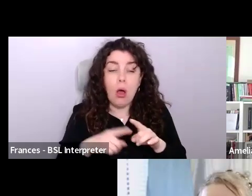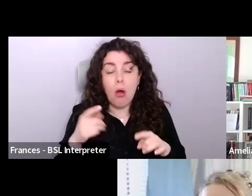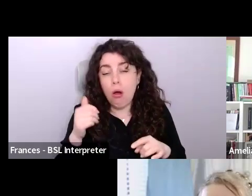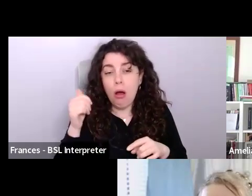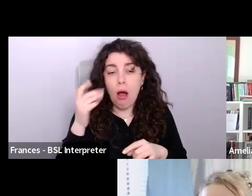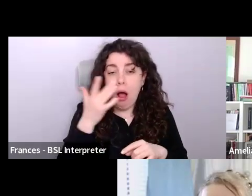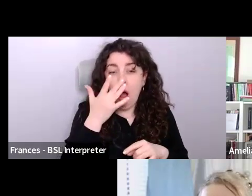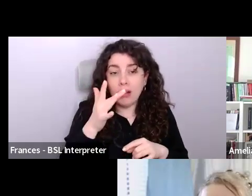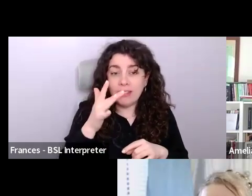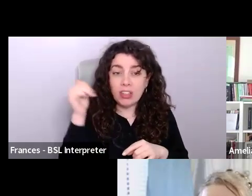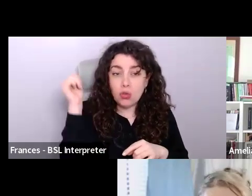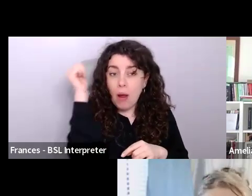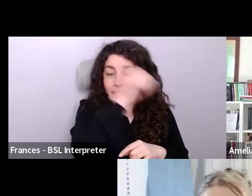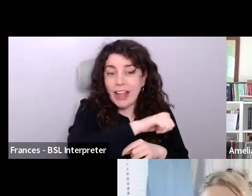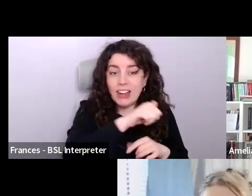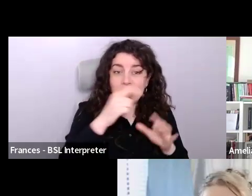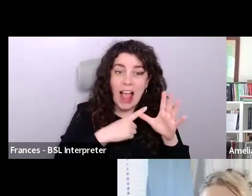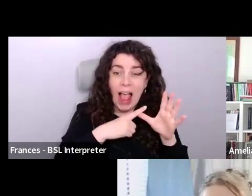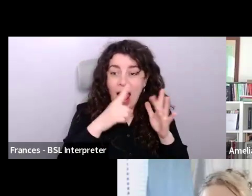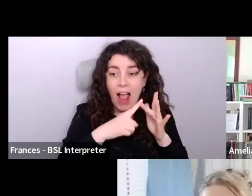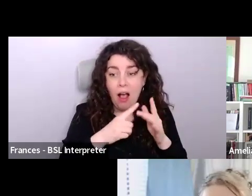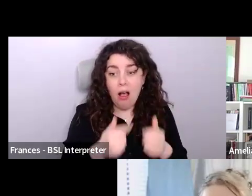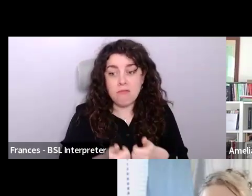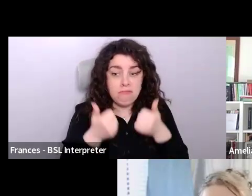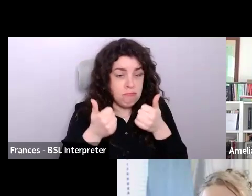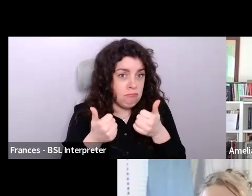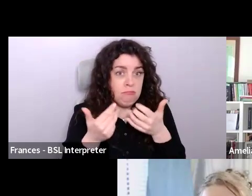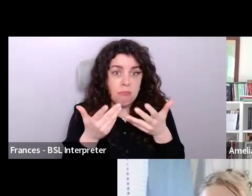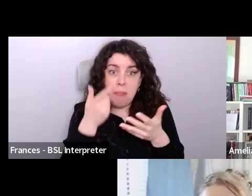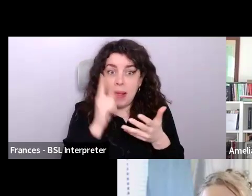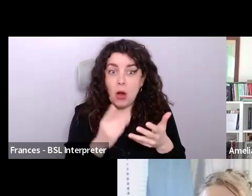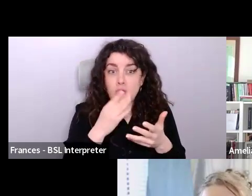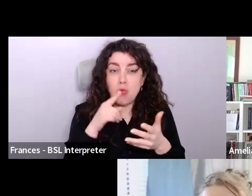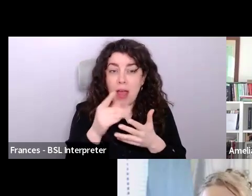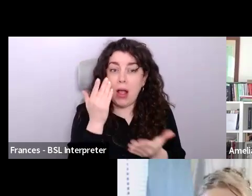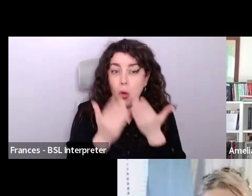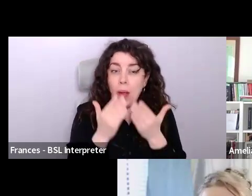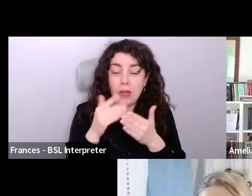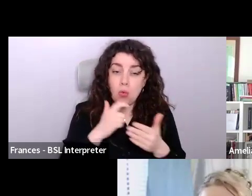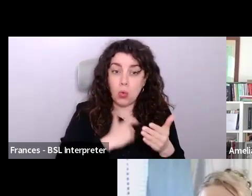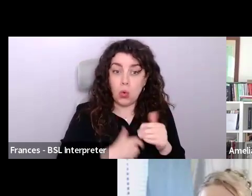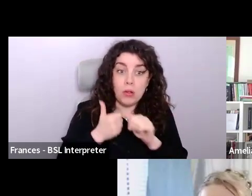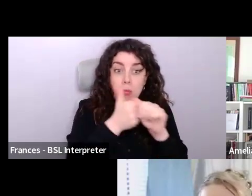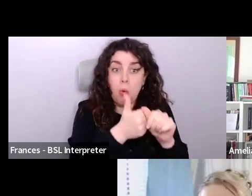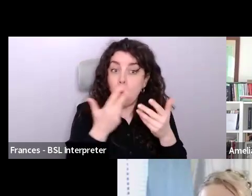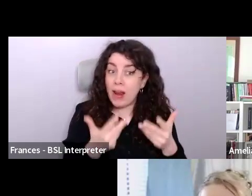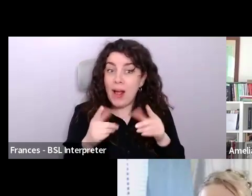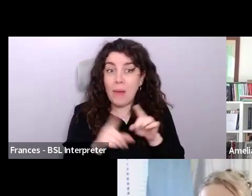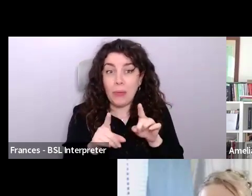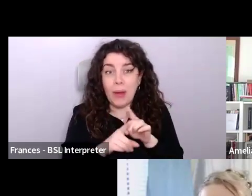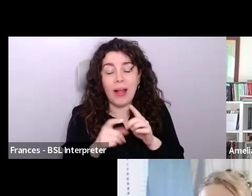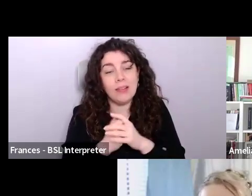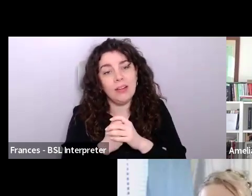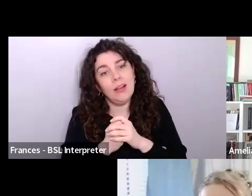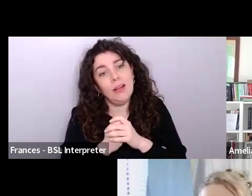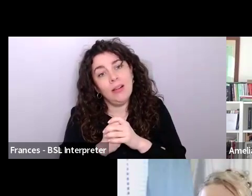people are using that in lieu of sort of human support as well. So